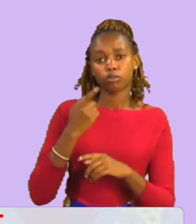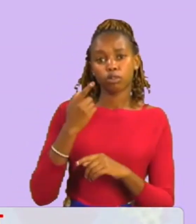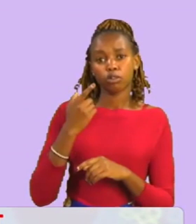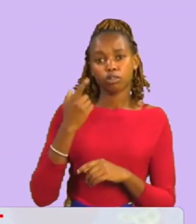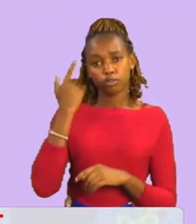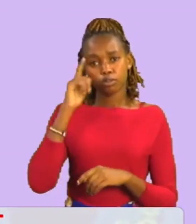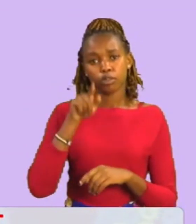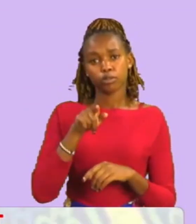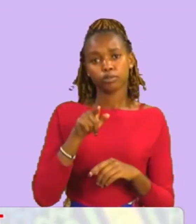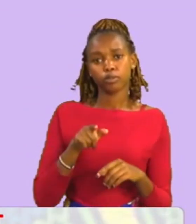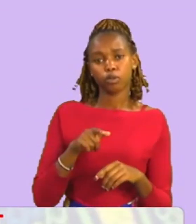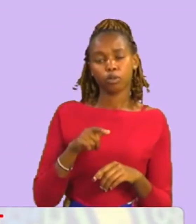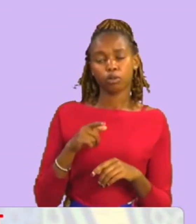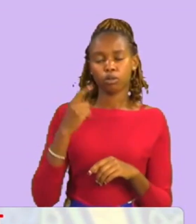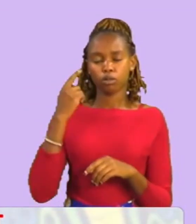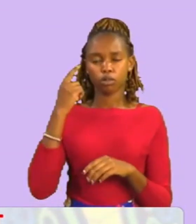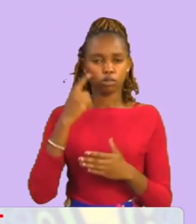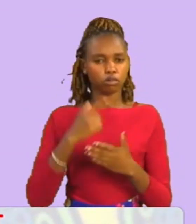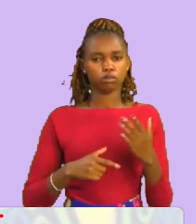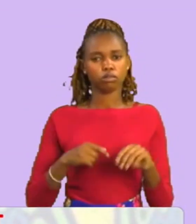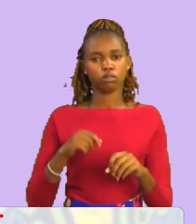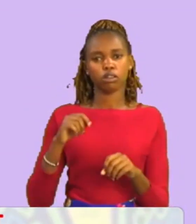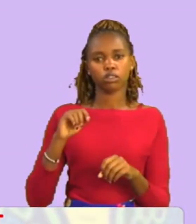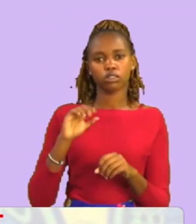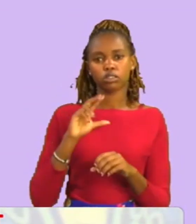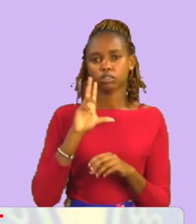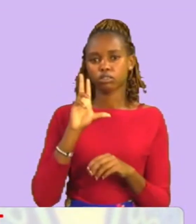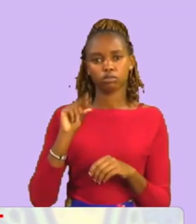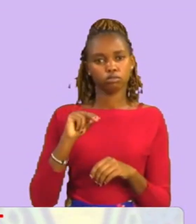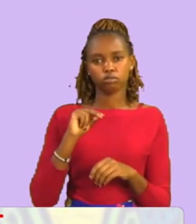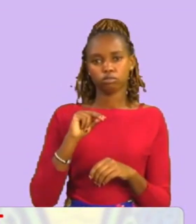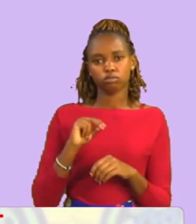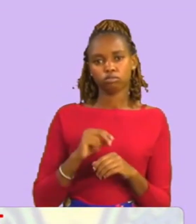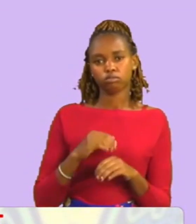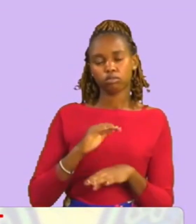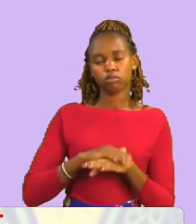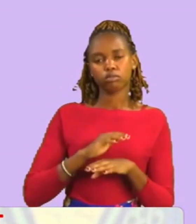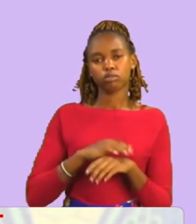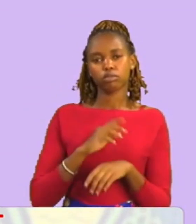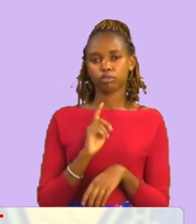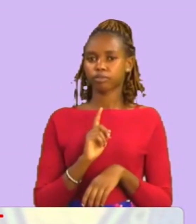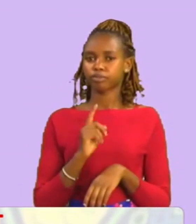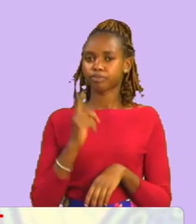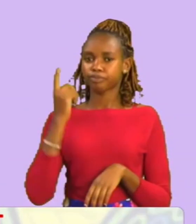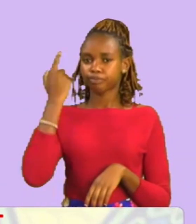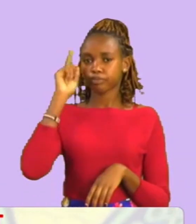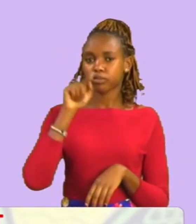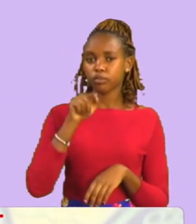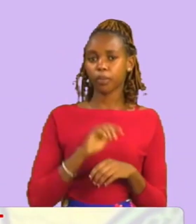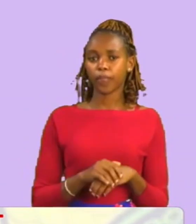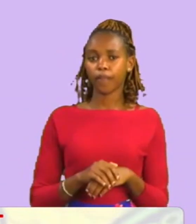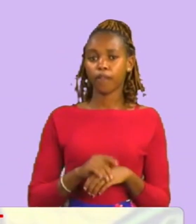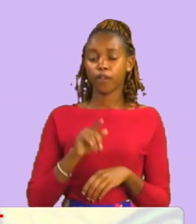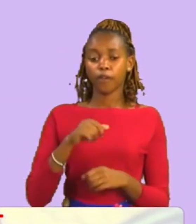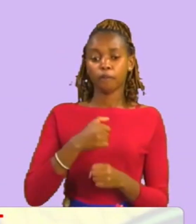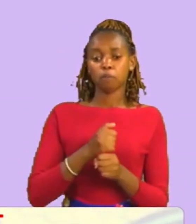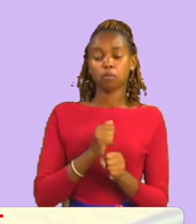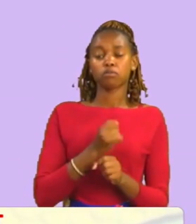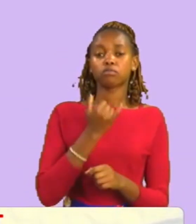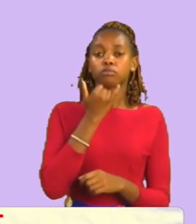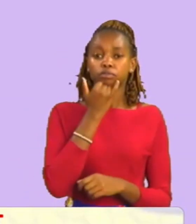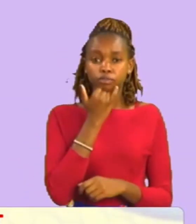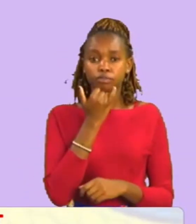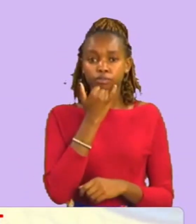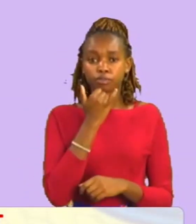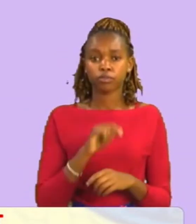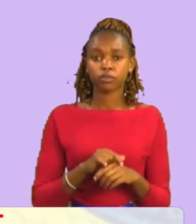that is why we are insisting, bro, if ni mistakes, make mistakes. All right, that is